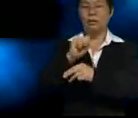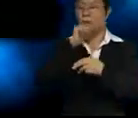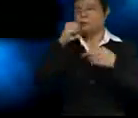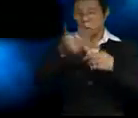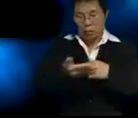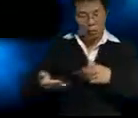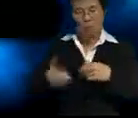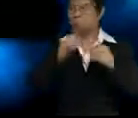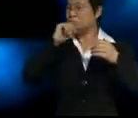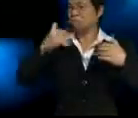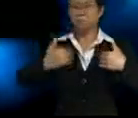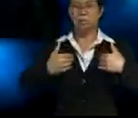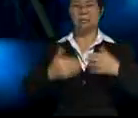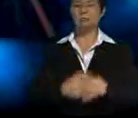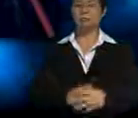suspended materials.